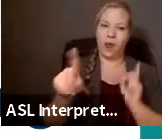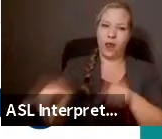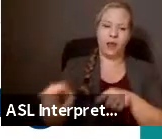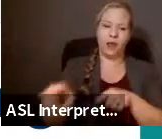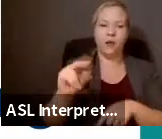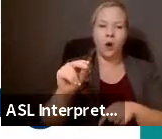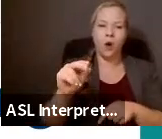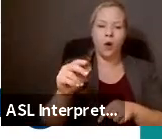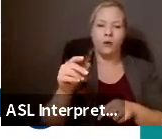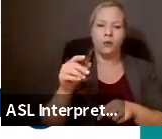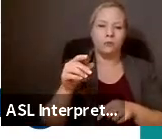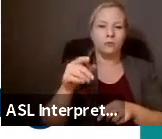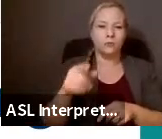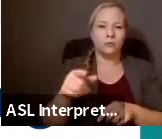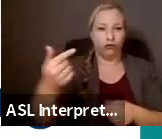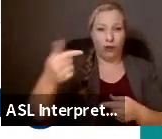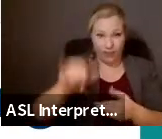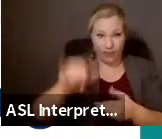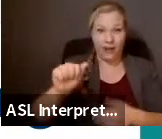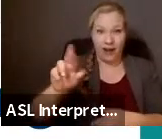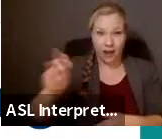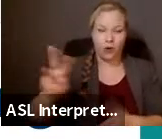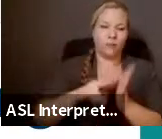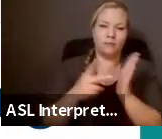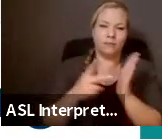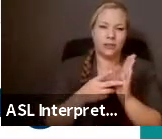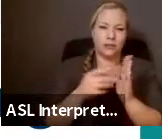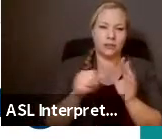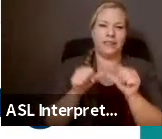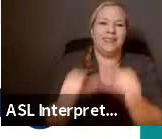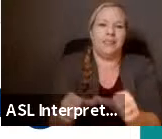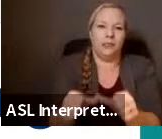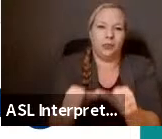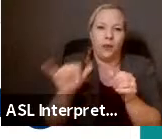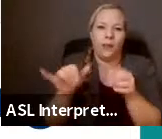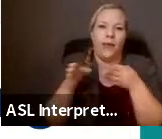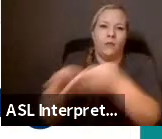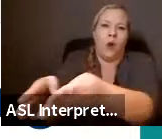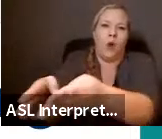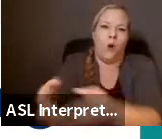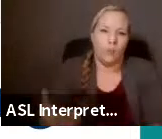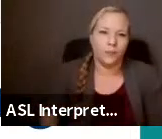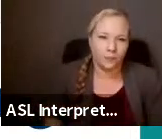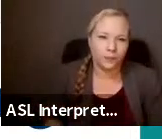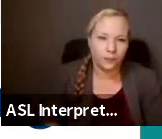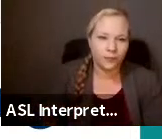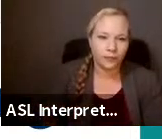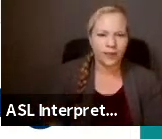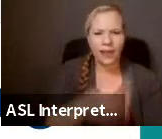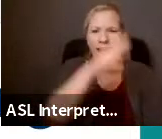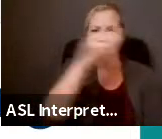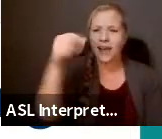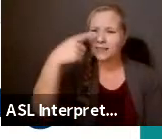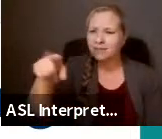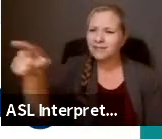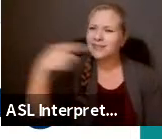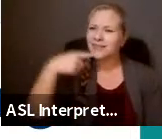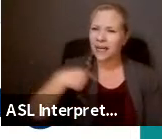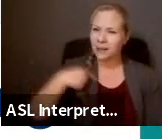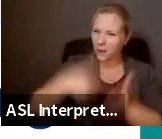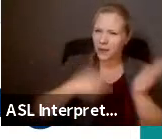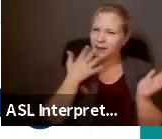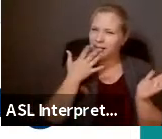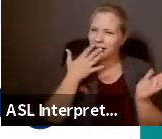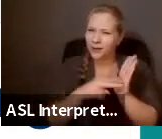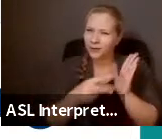direction. Yeah, awesome. And then great Derek, could you explain just the different colors? Because there's no legend the way that this is